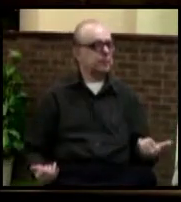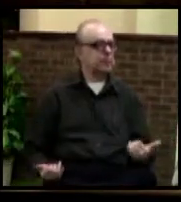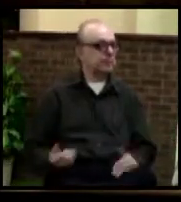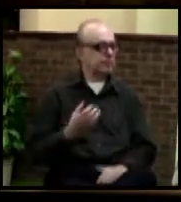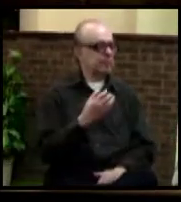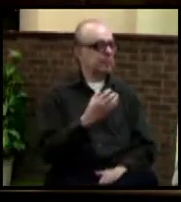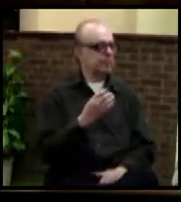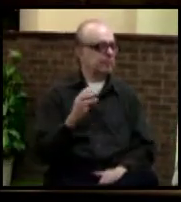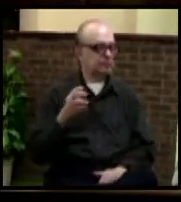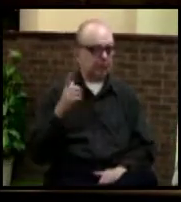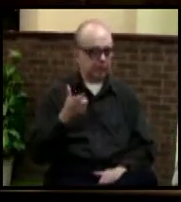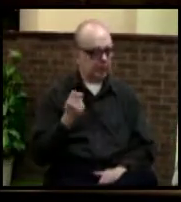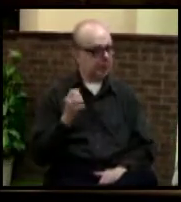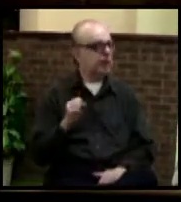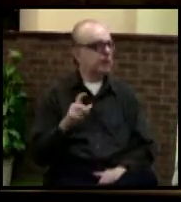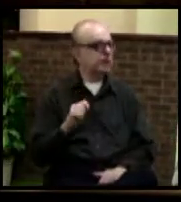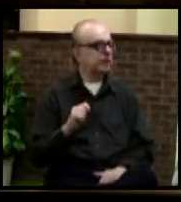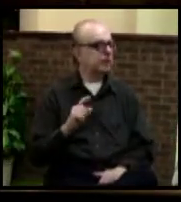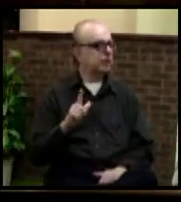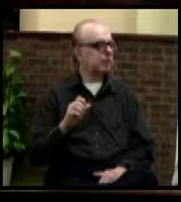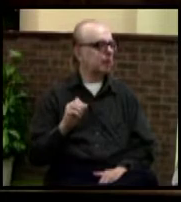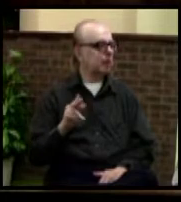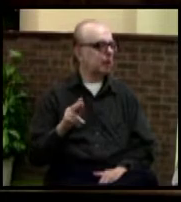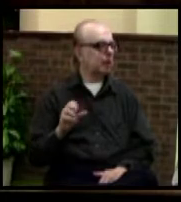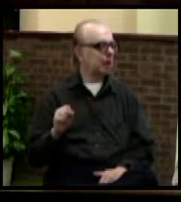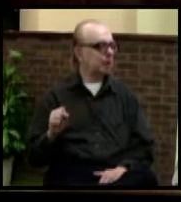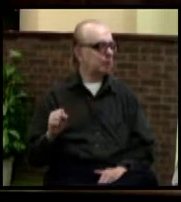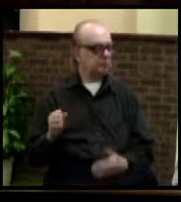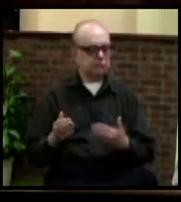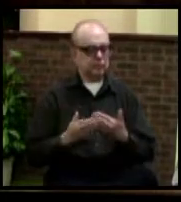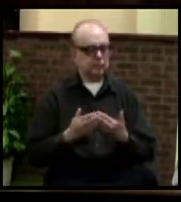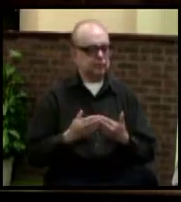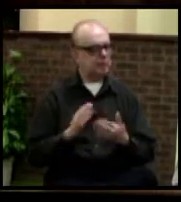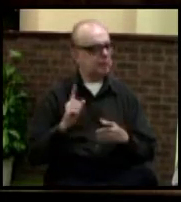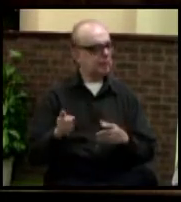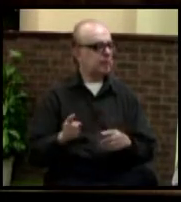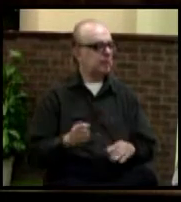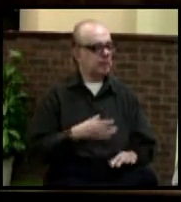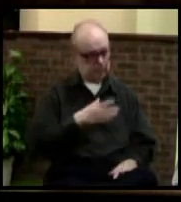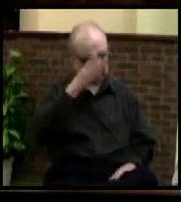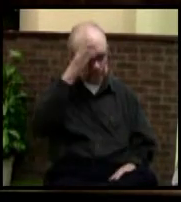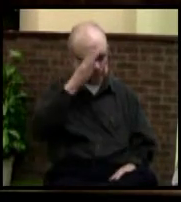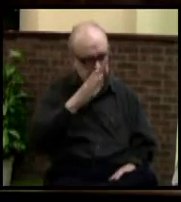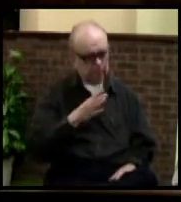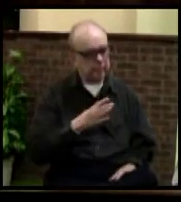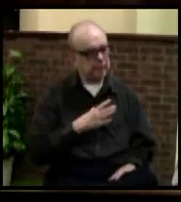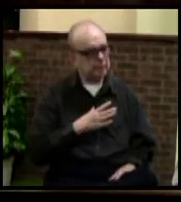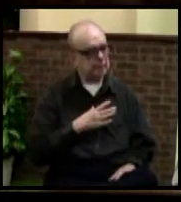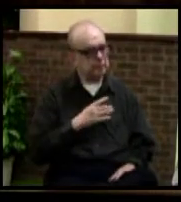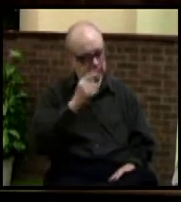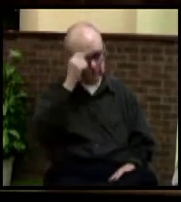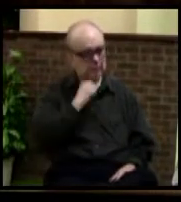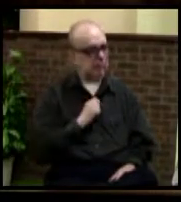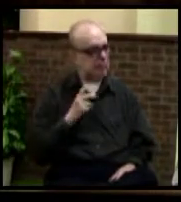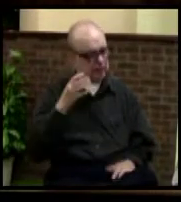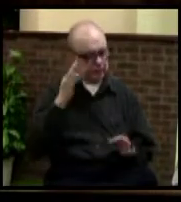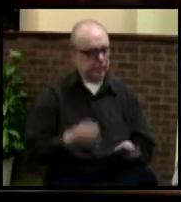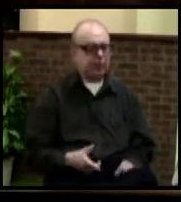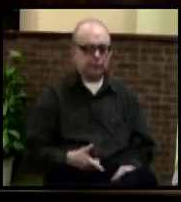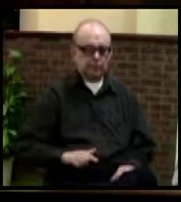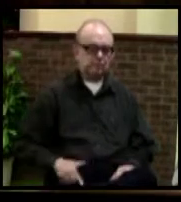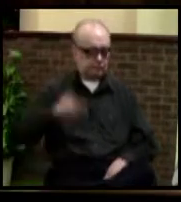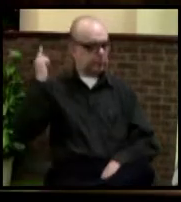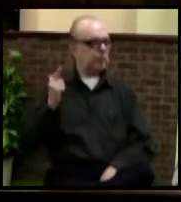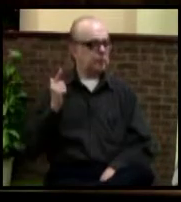Now there was a shooting in St. Louis, not too far away, just up the road. a young man, a teenager, decided to